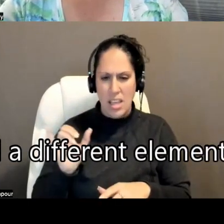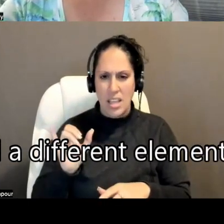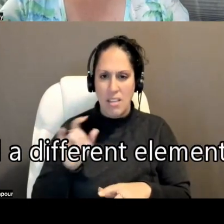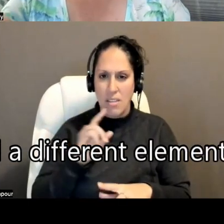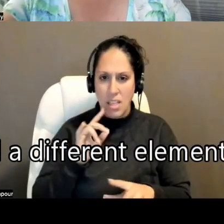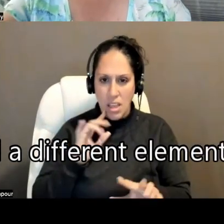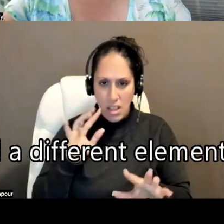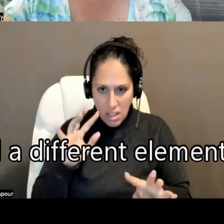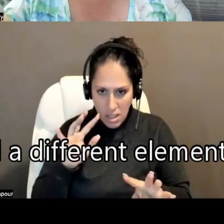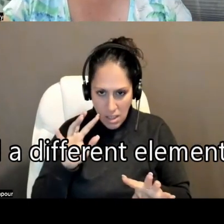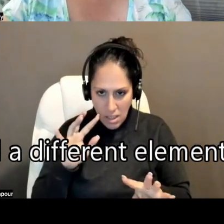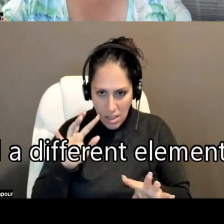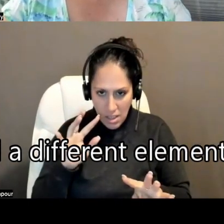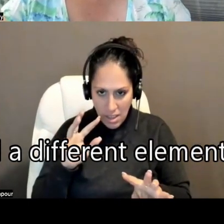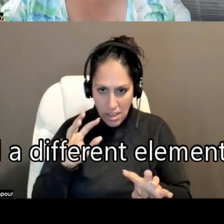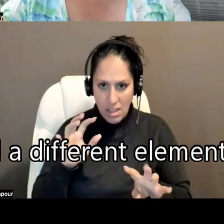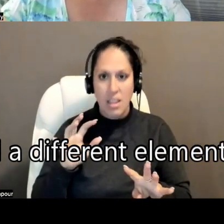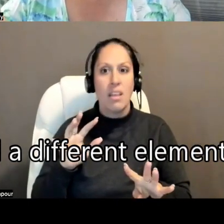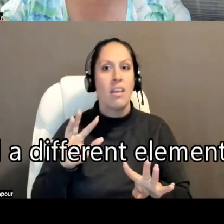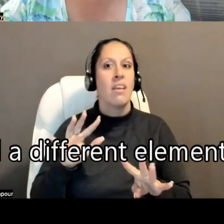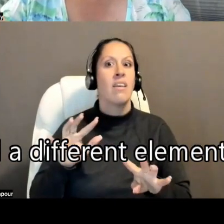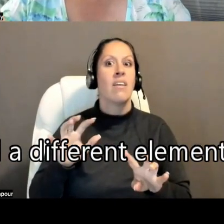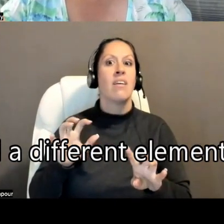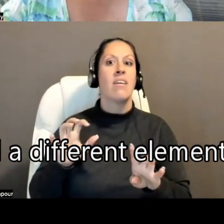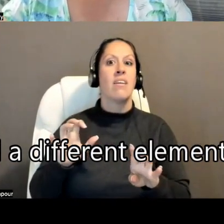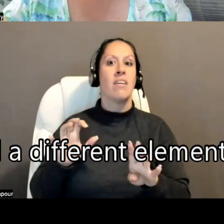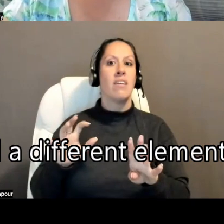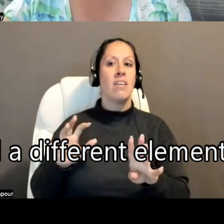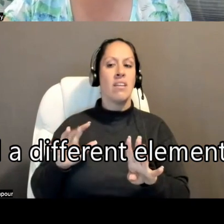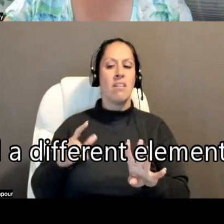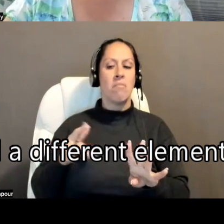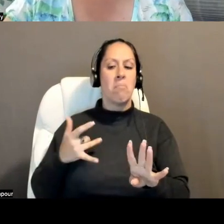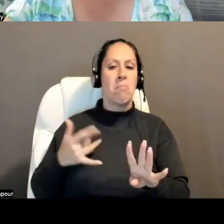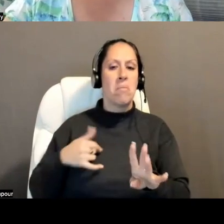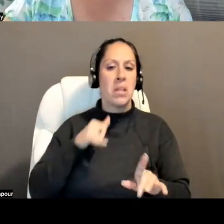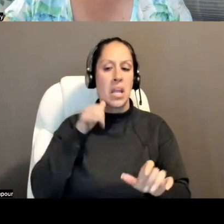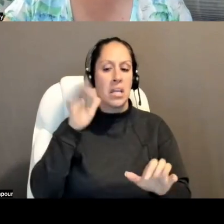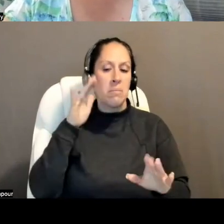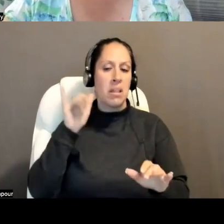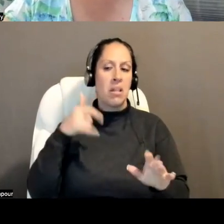suspenseful, and it added a different element that I wasn't expecting.